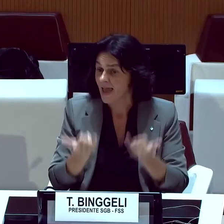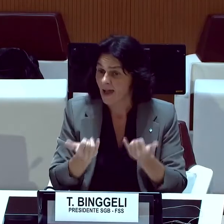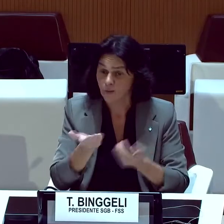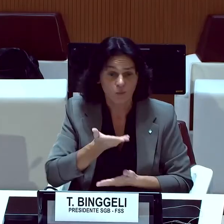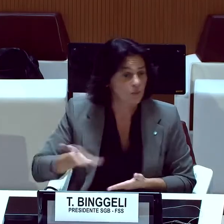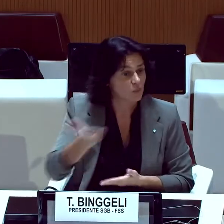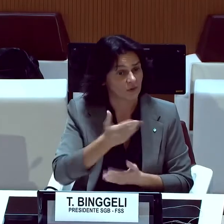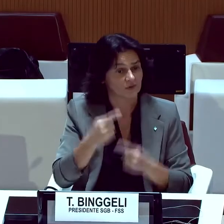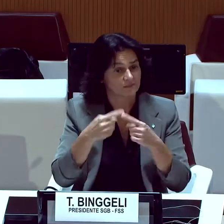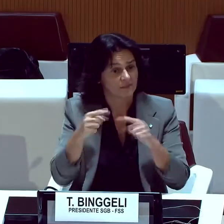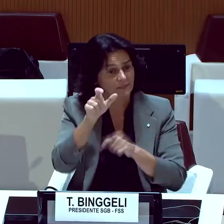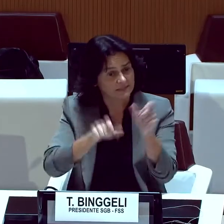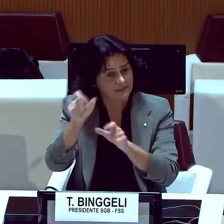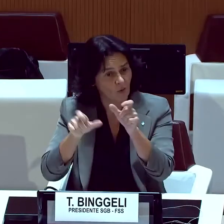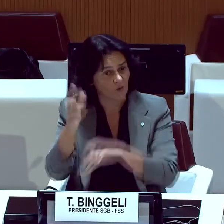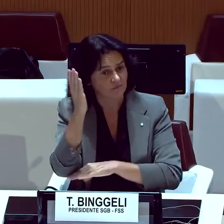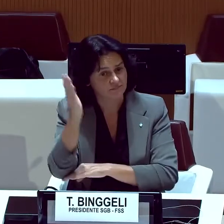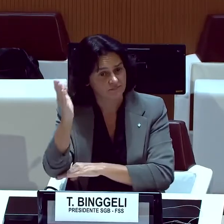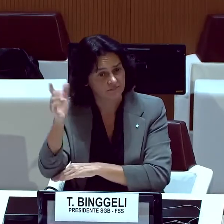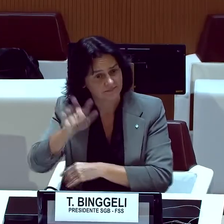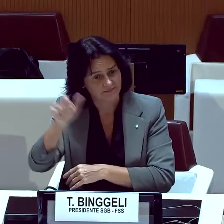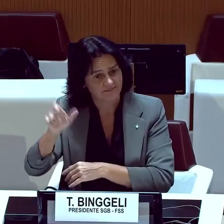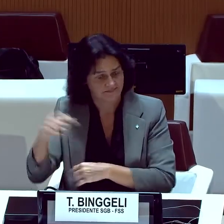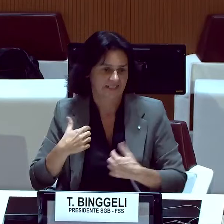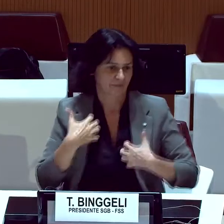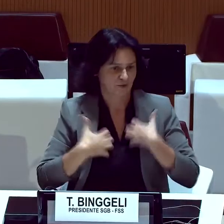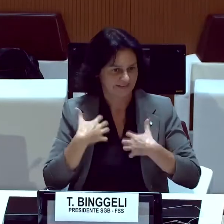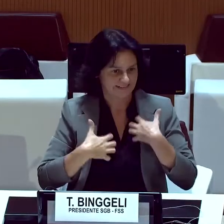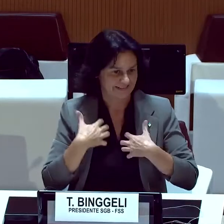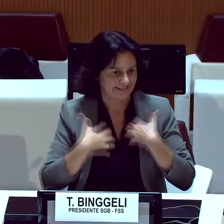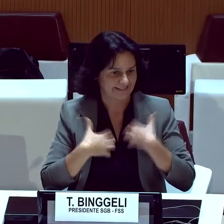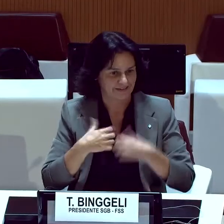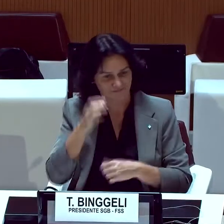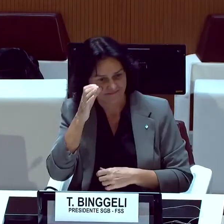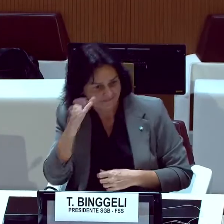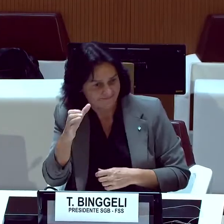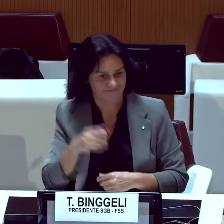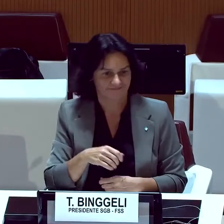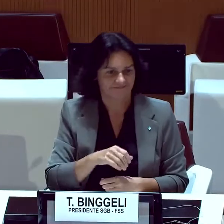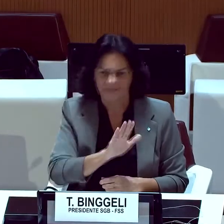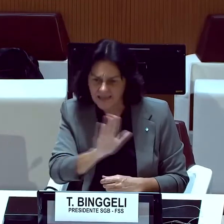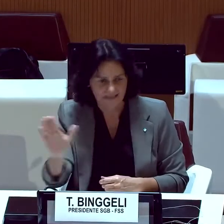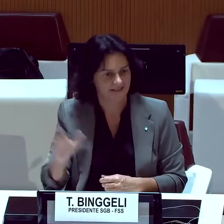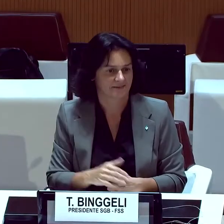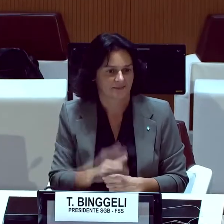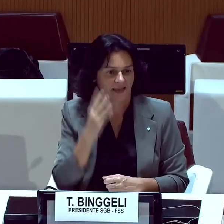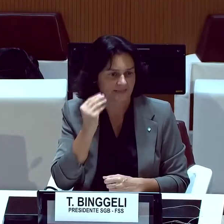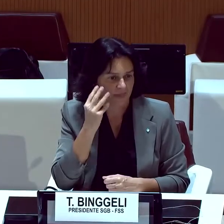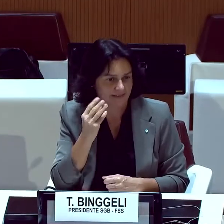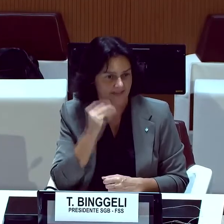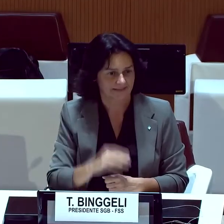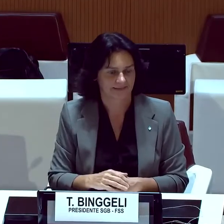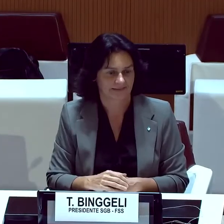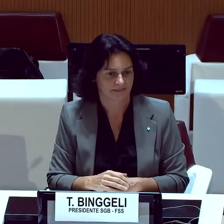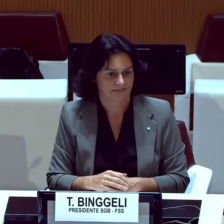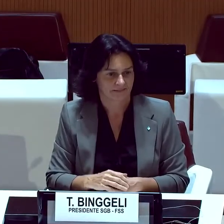us here at a national level, but also globally. I'm here to introduce my distinguished colleagues and guests, and